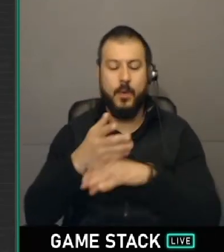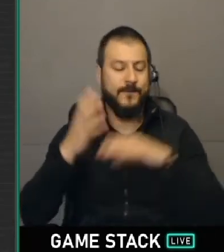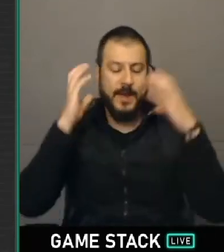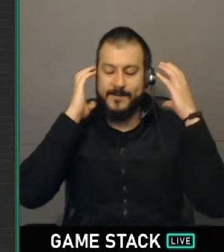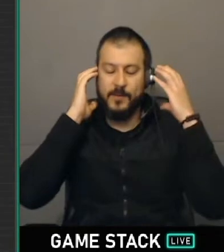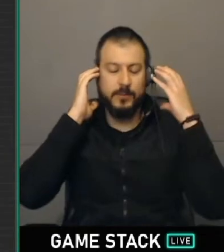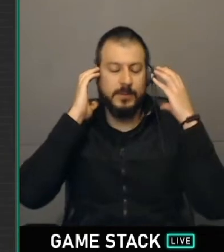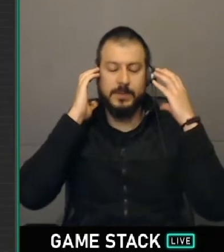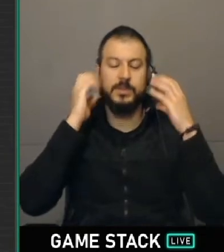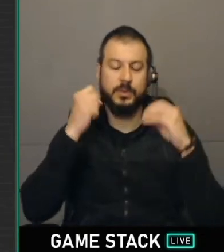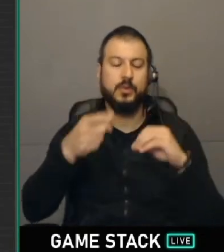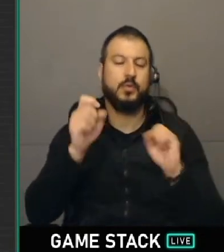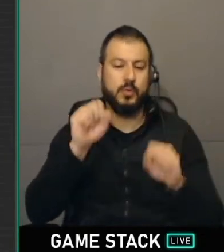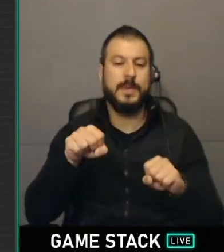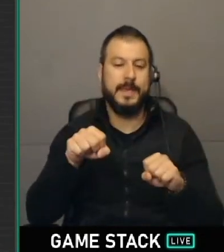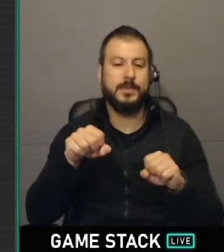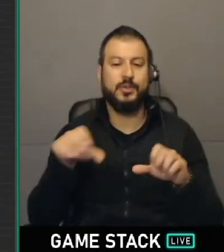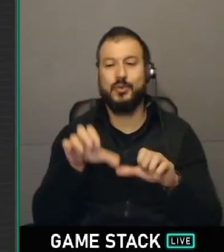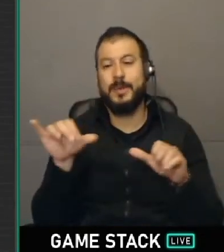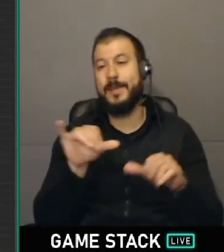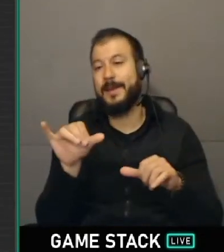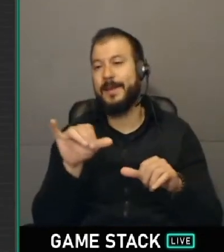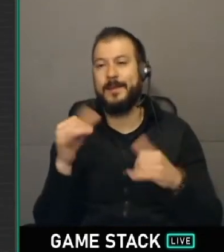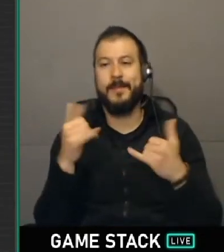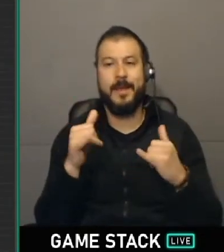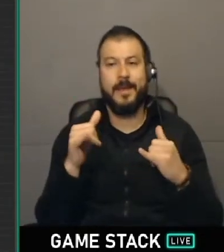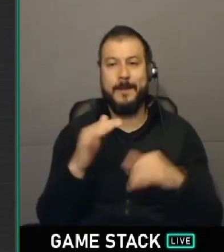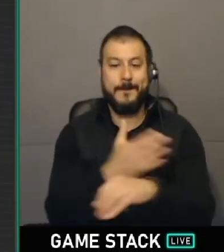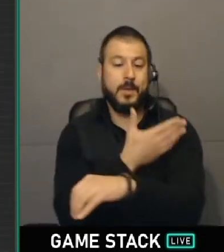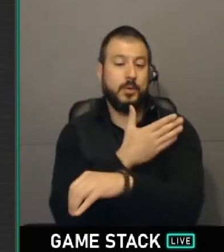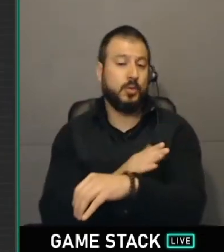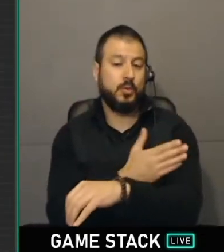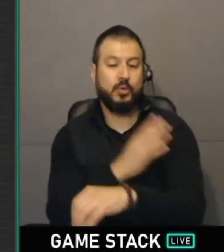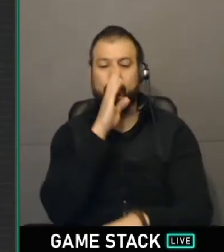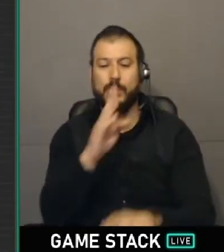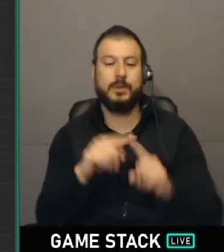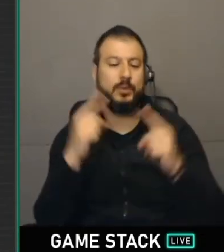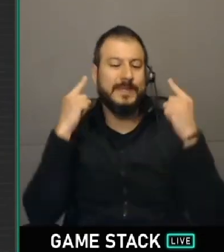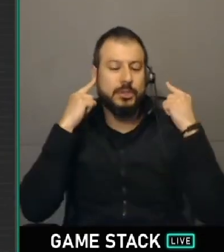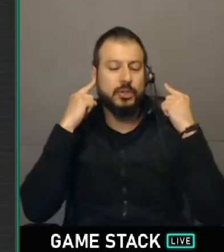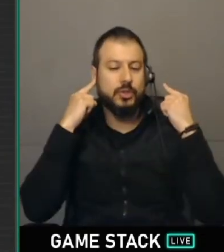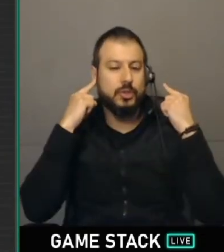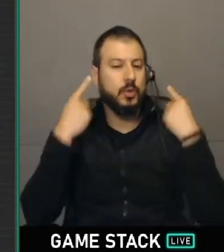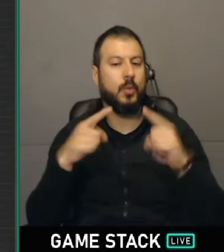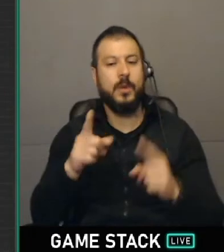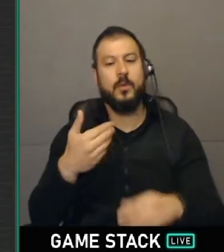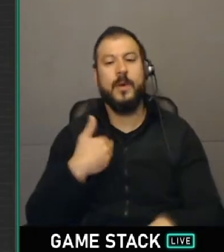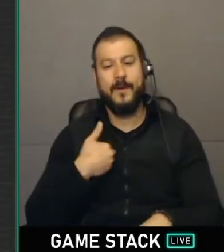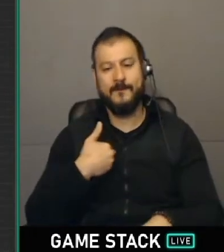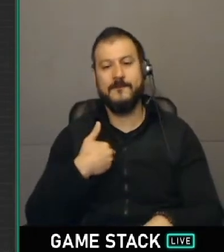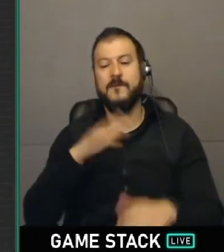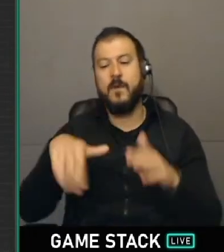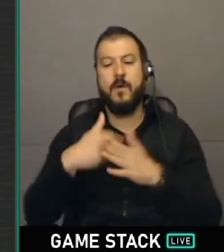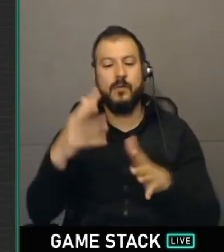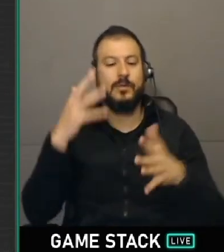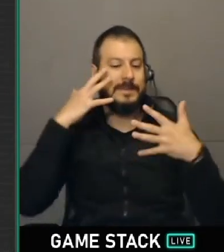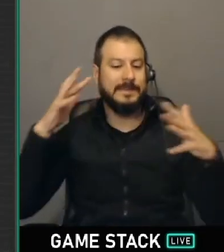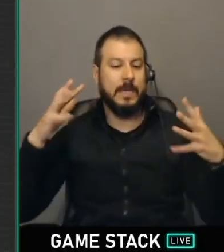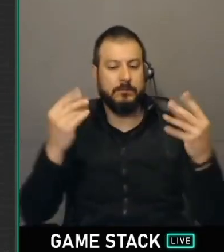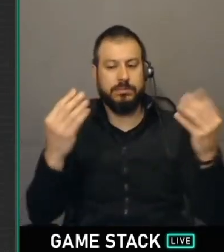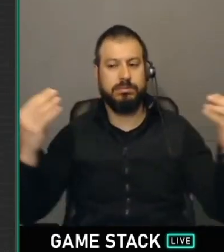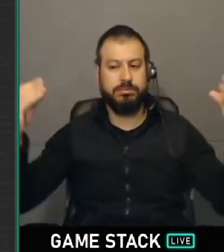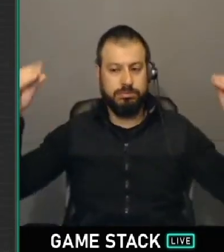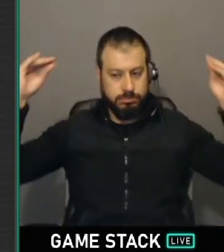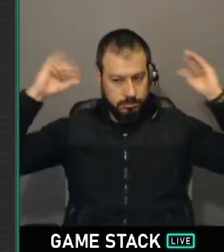So you can do things like play music direct to ears while you have all of your sound effects